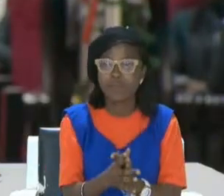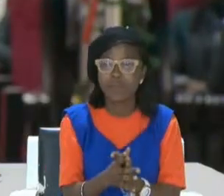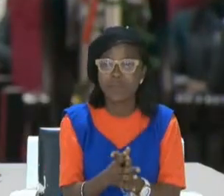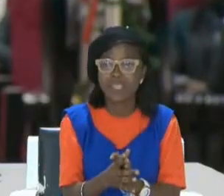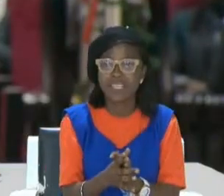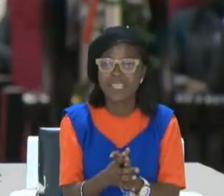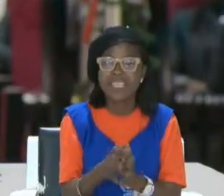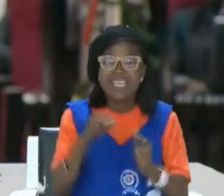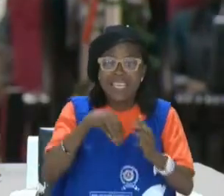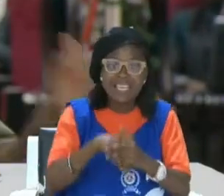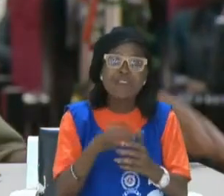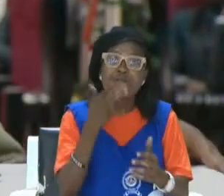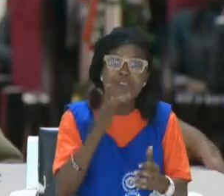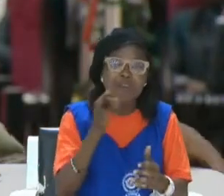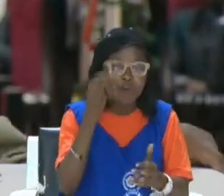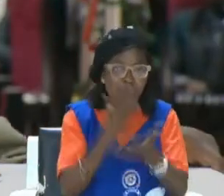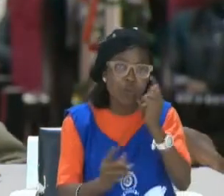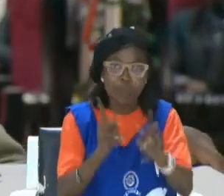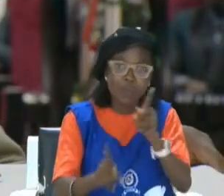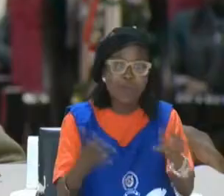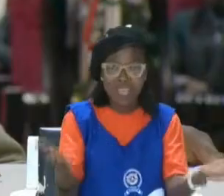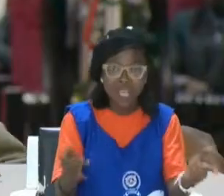in favor of some people tonight